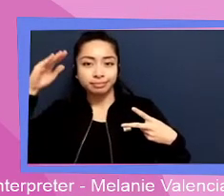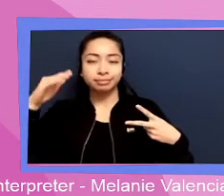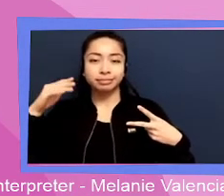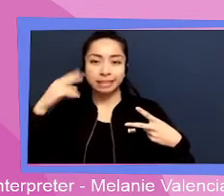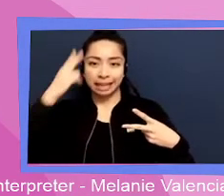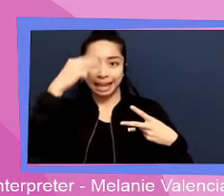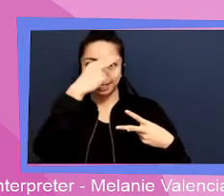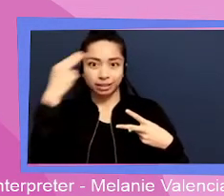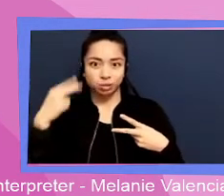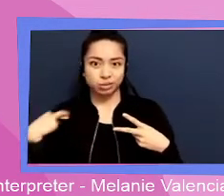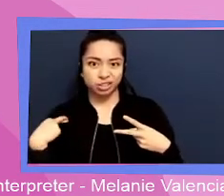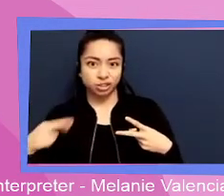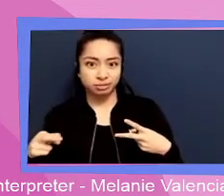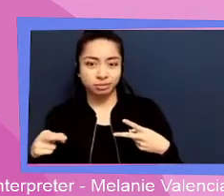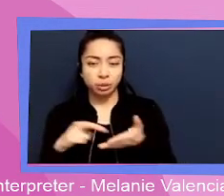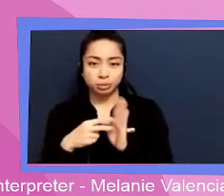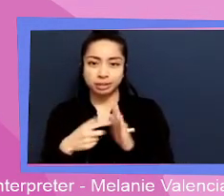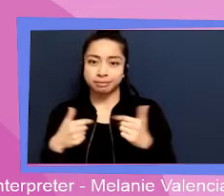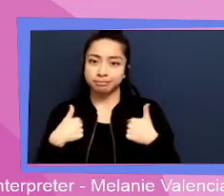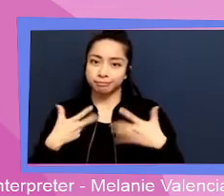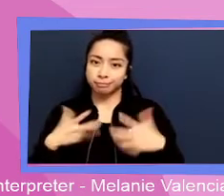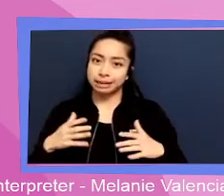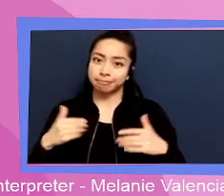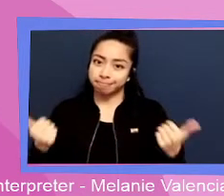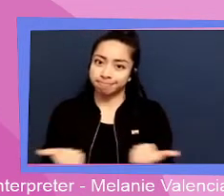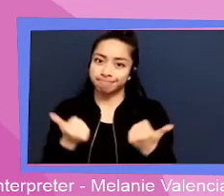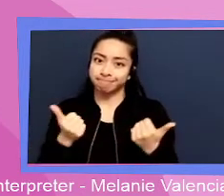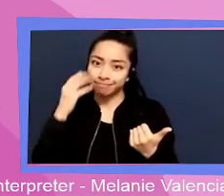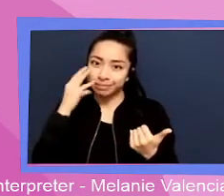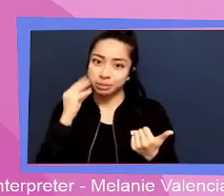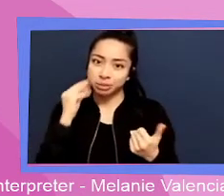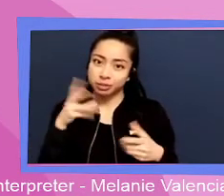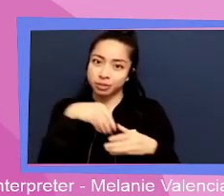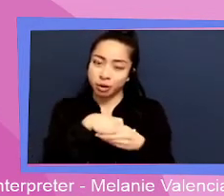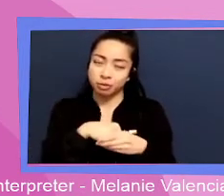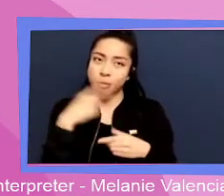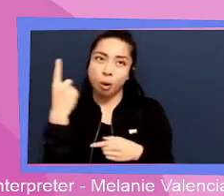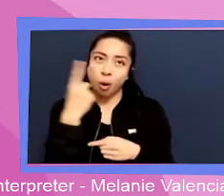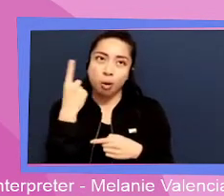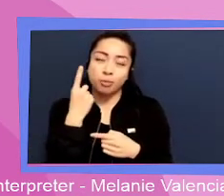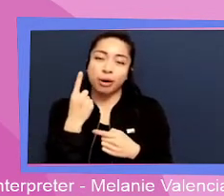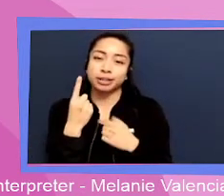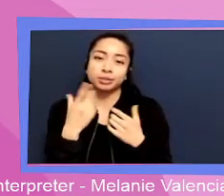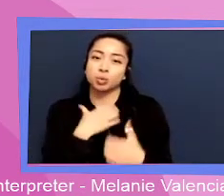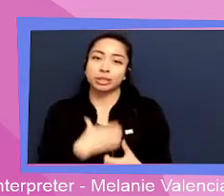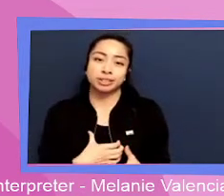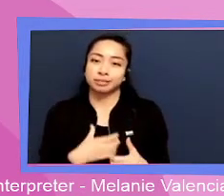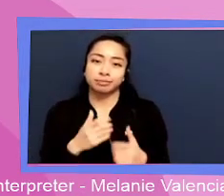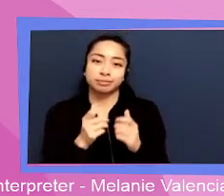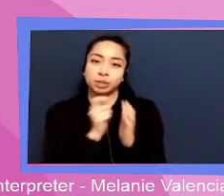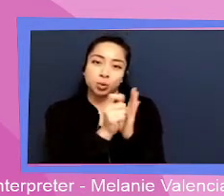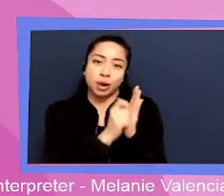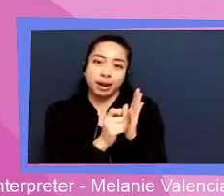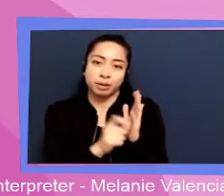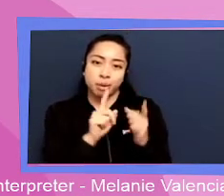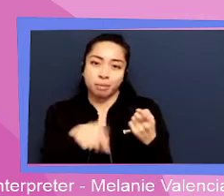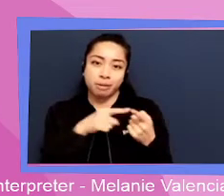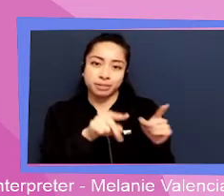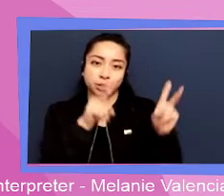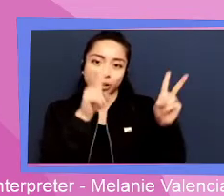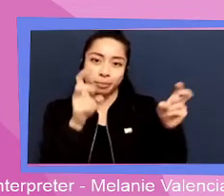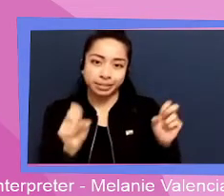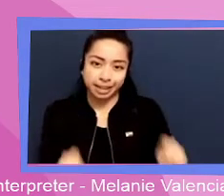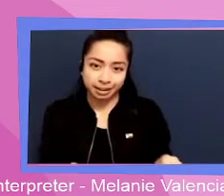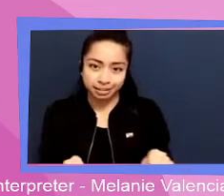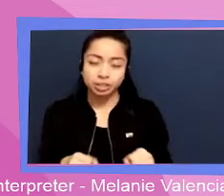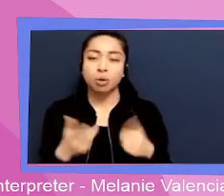particular intersection. I've always wanted to write about it. And so yeah, I'm really excited to continue diving into that